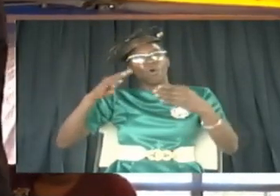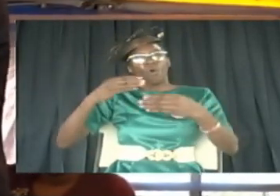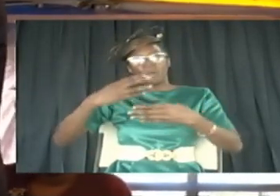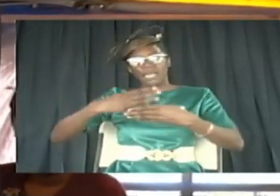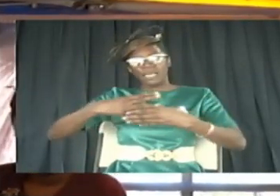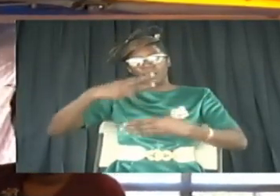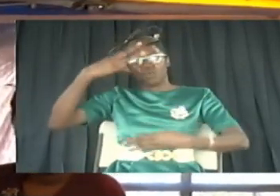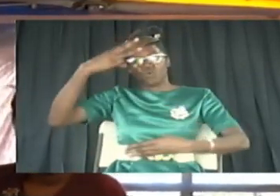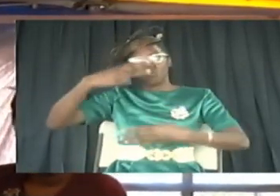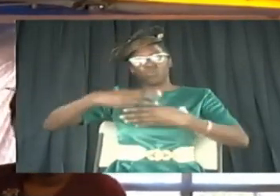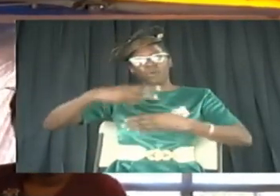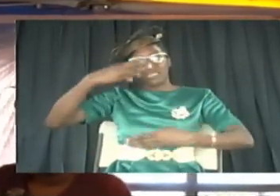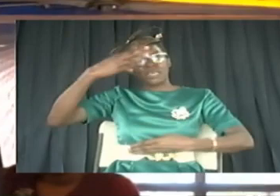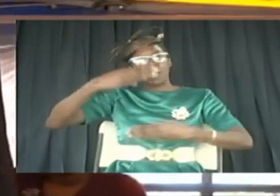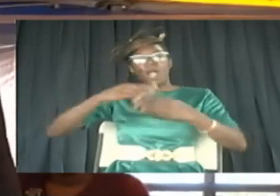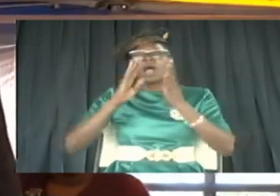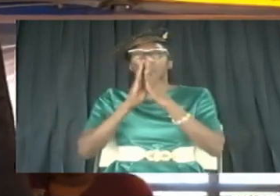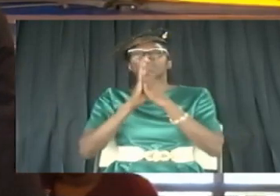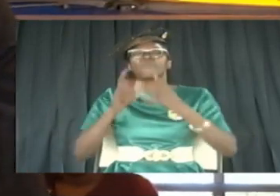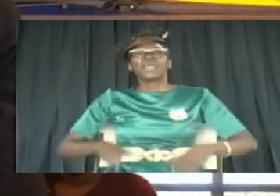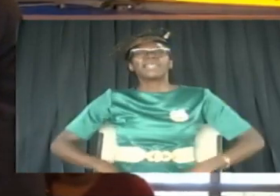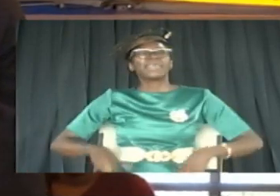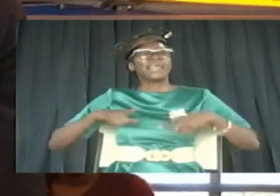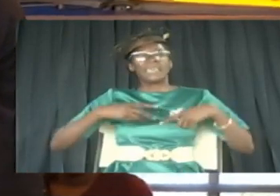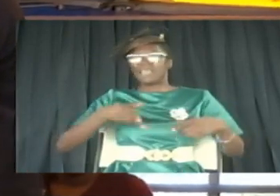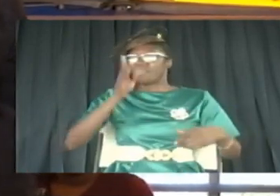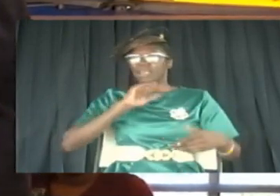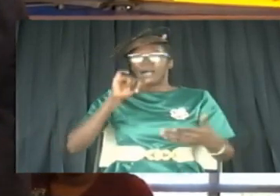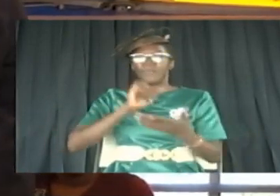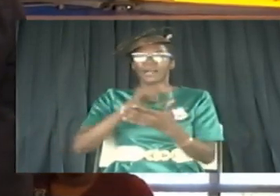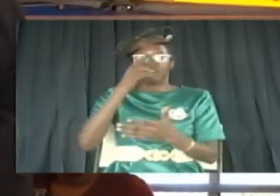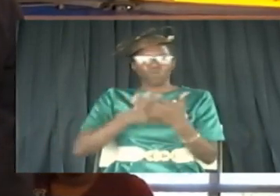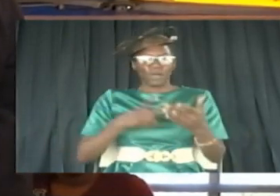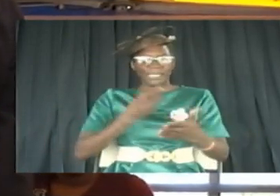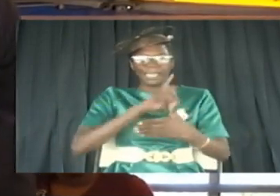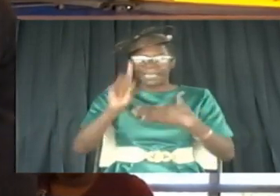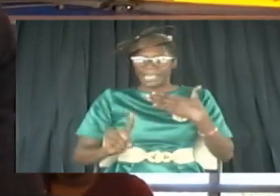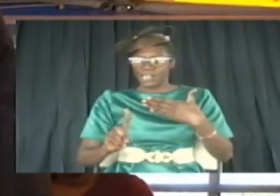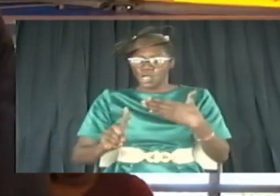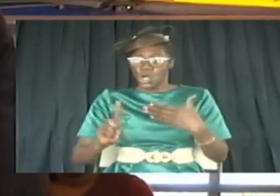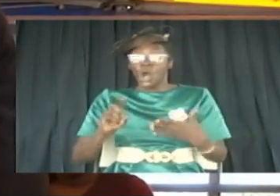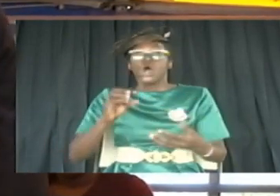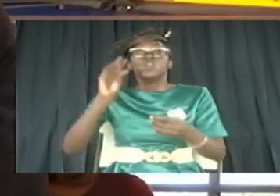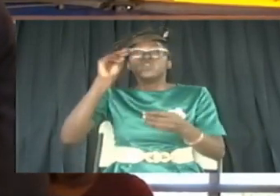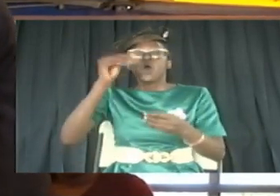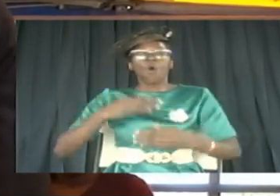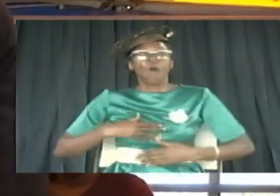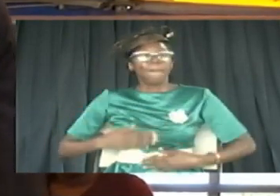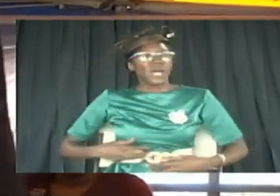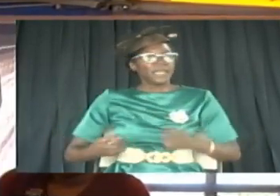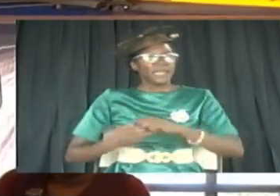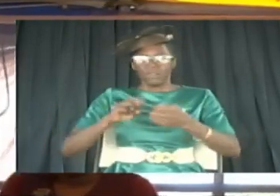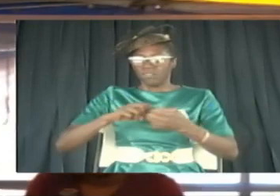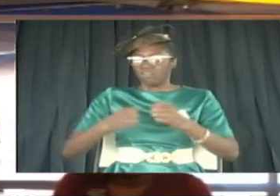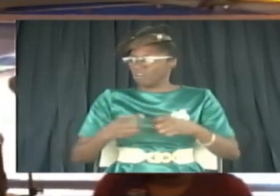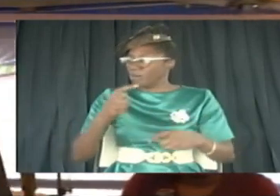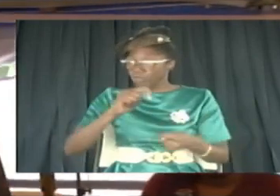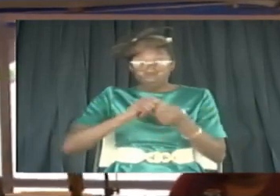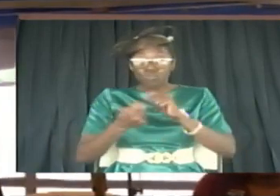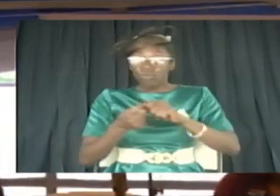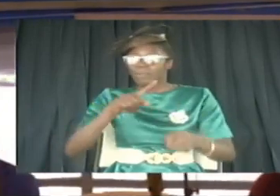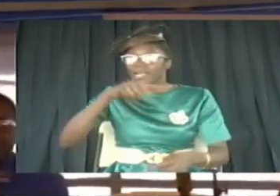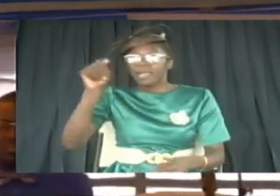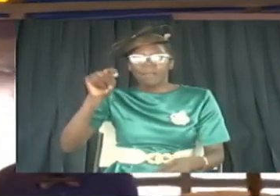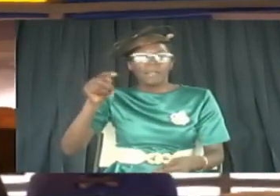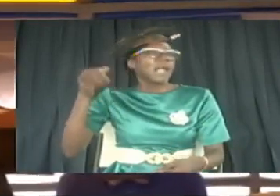would pray to the living God. That was what he did, and nobody troubled him. And I heard the preacher say it last